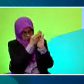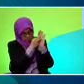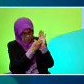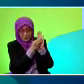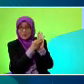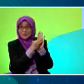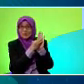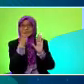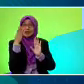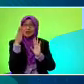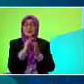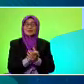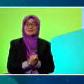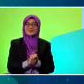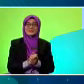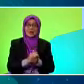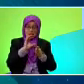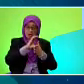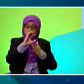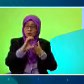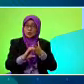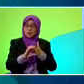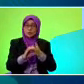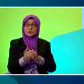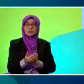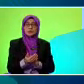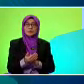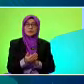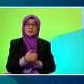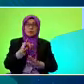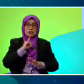Yeah. Okay, so what is your conclusion? I can conclude that